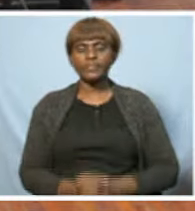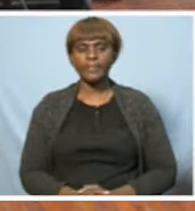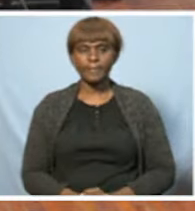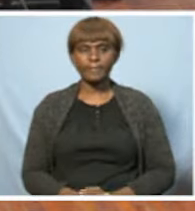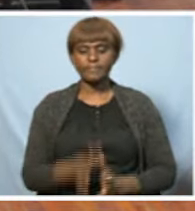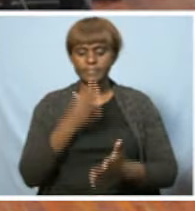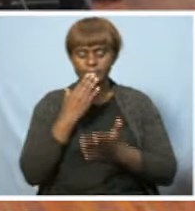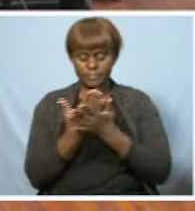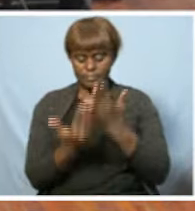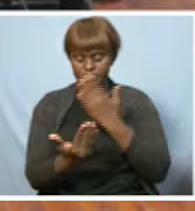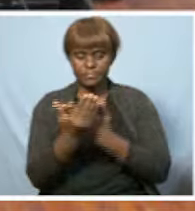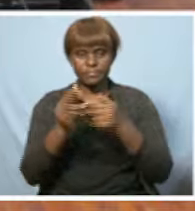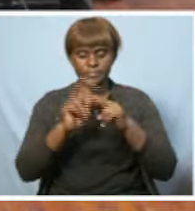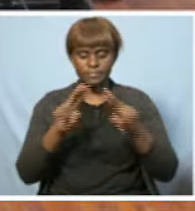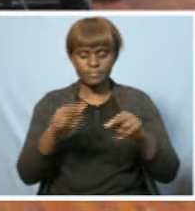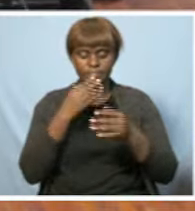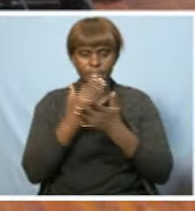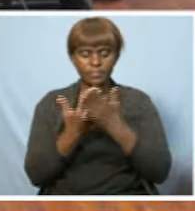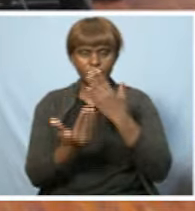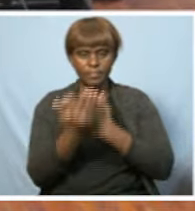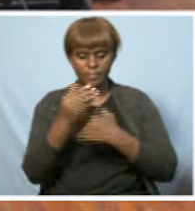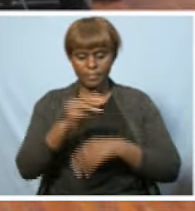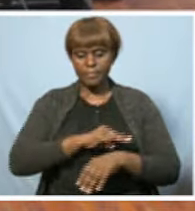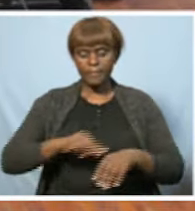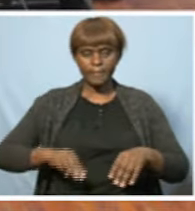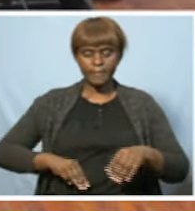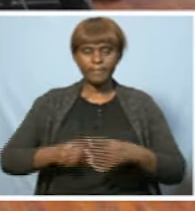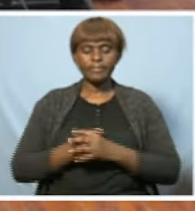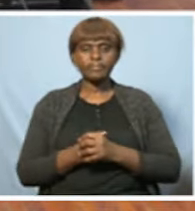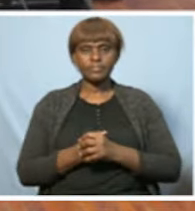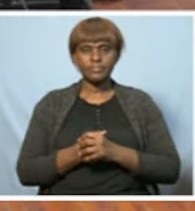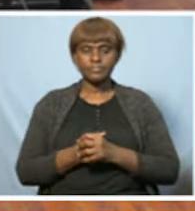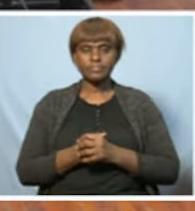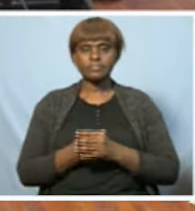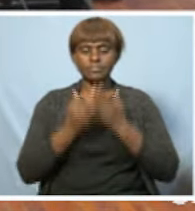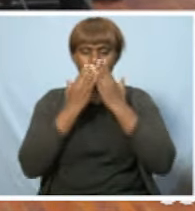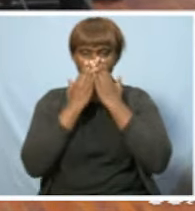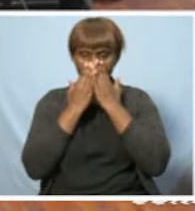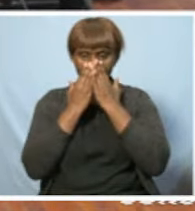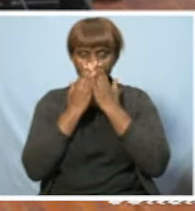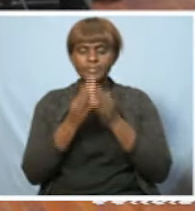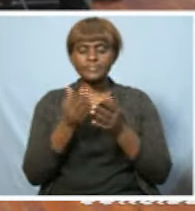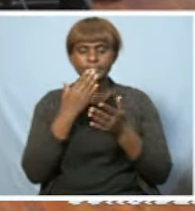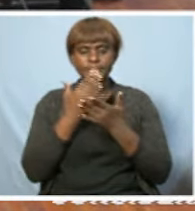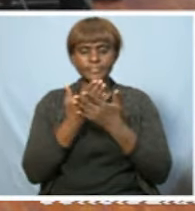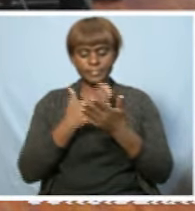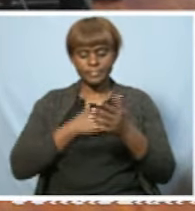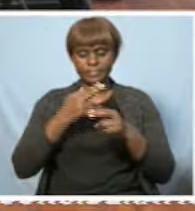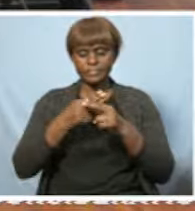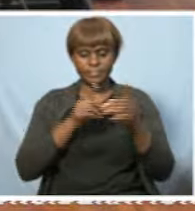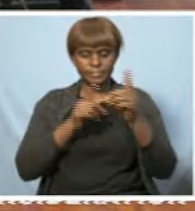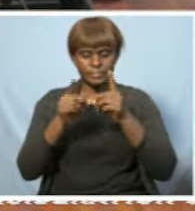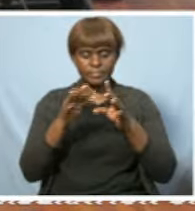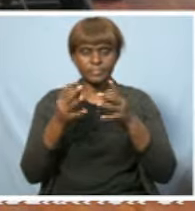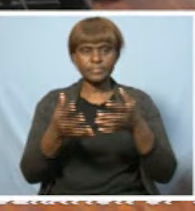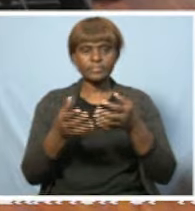Good morning, Chair. Good morning, honorable members. My name is Emmanuel Mungera. I'm Director Finance